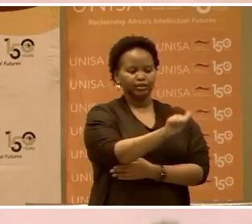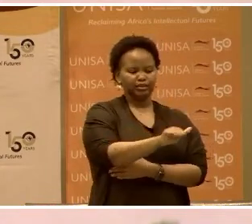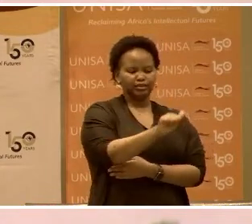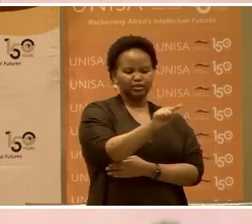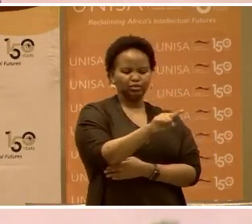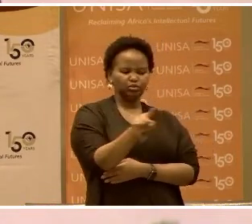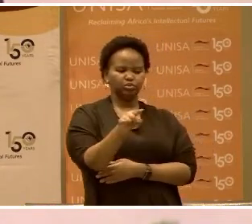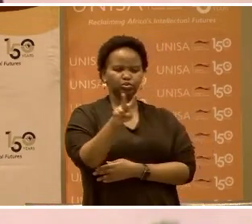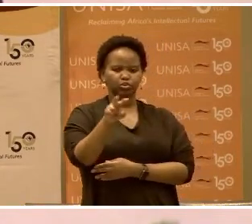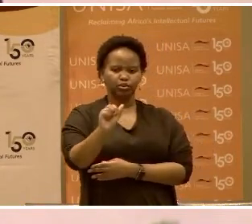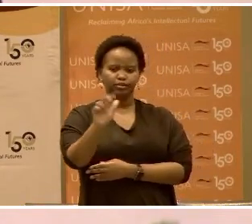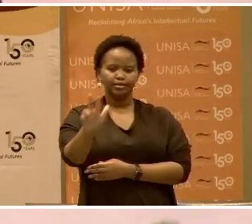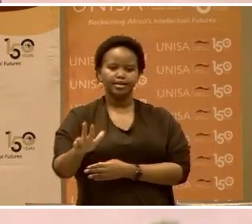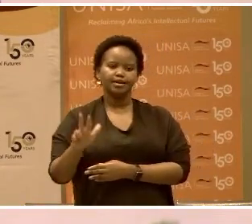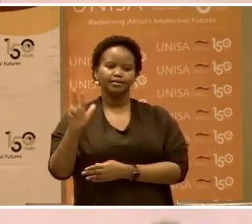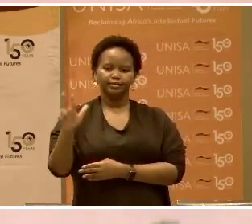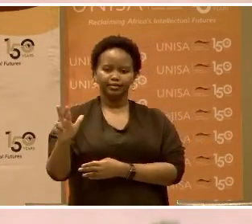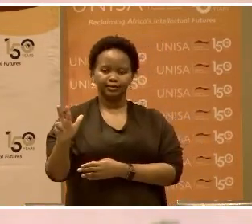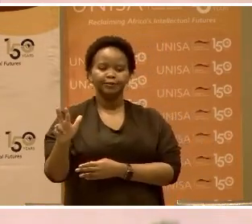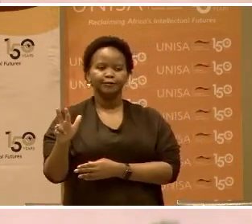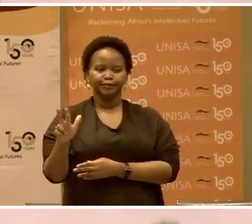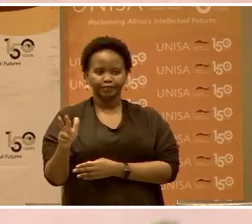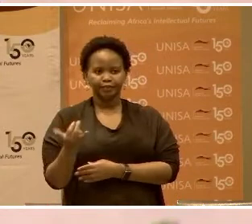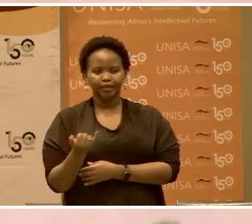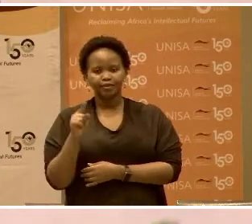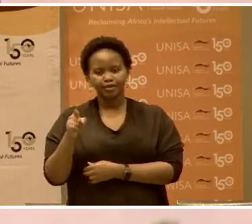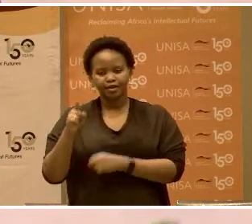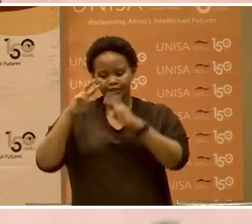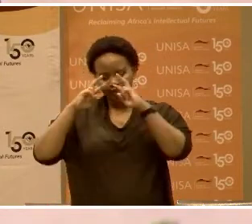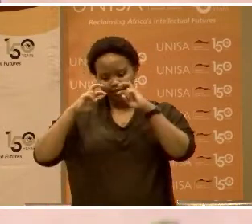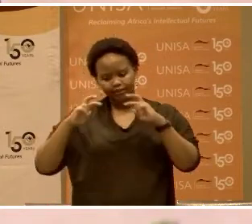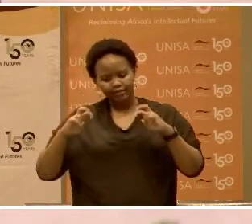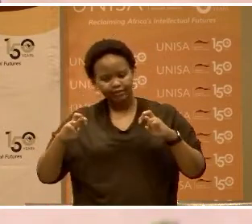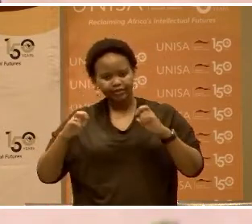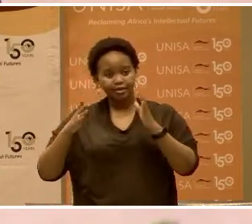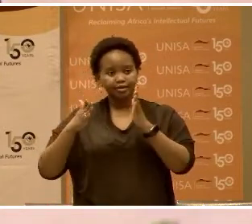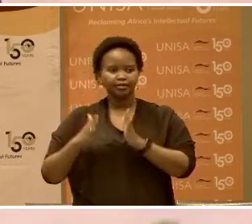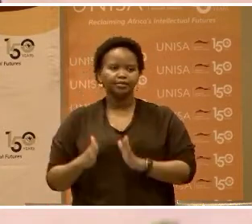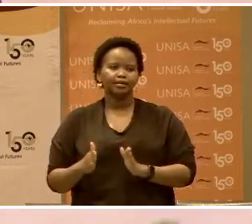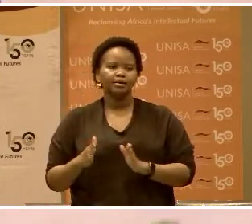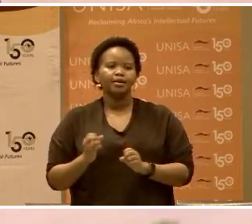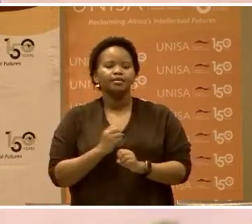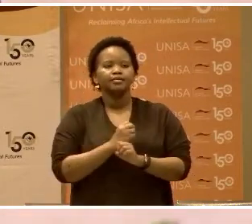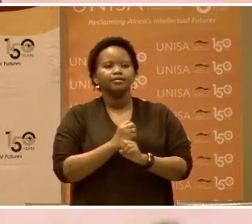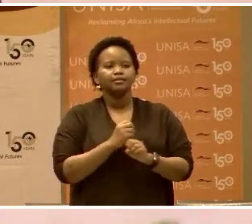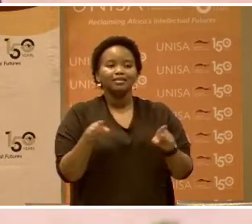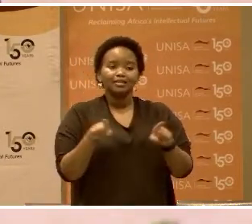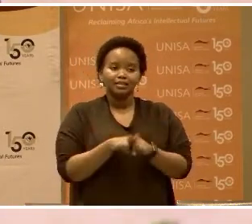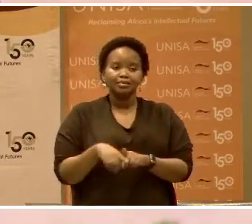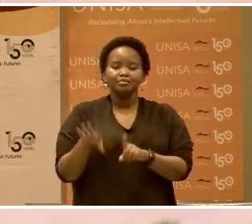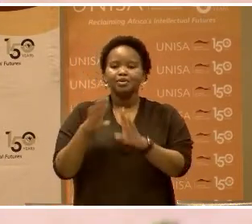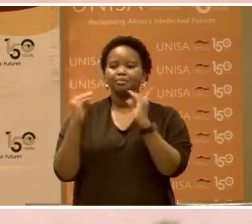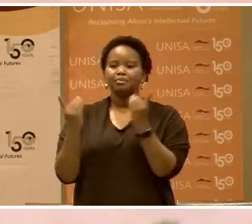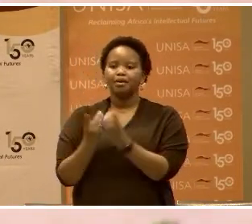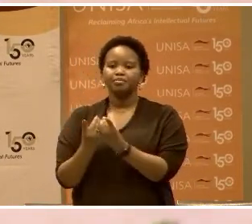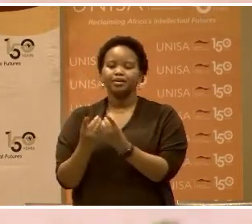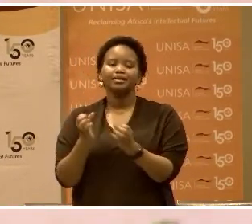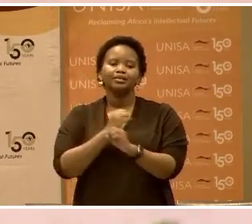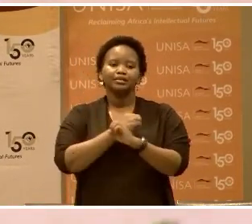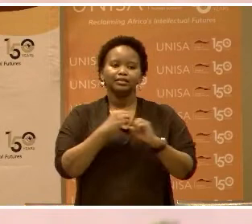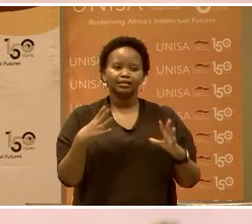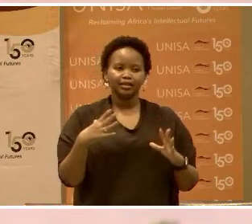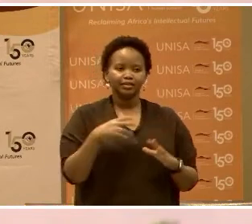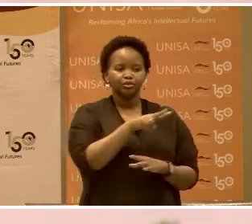and a visiting researcher in the same department beginning from 2019. Prof. Teller